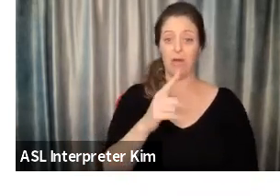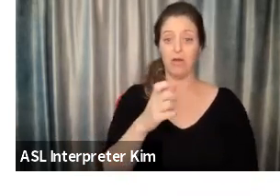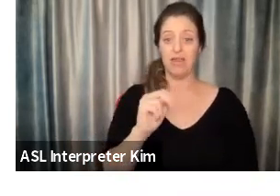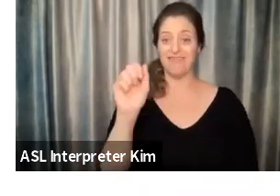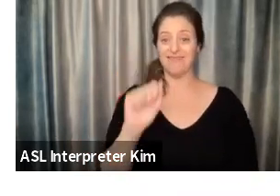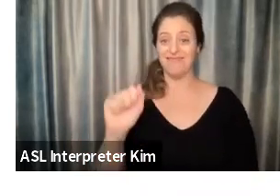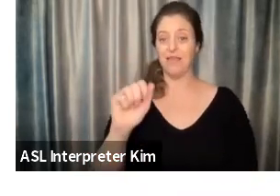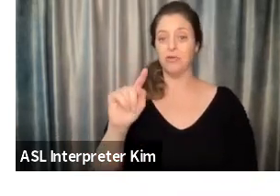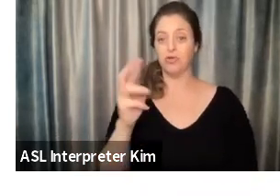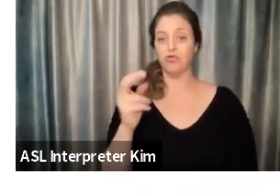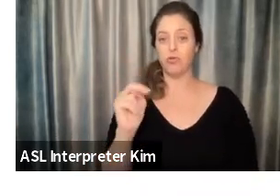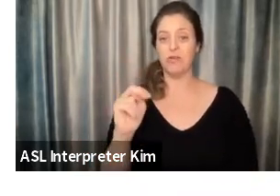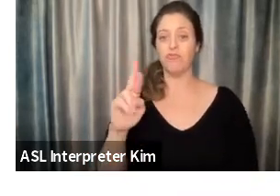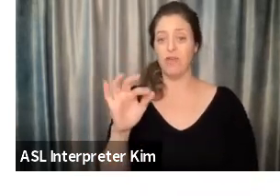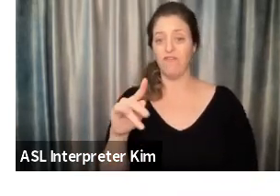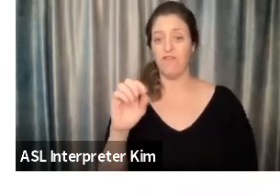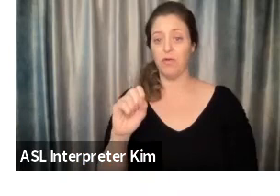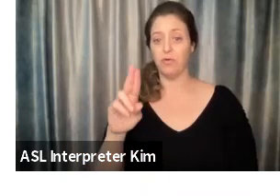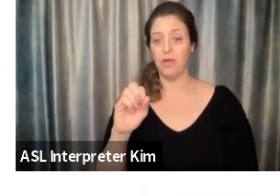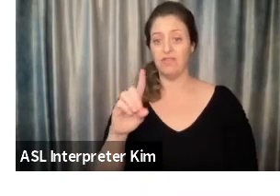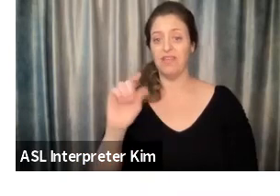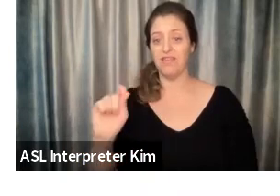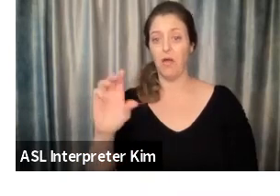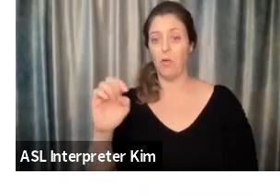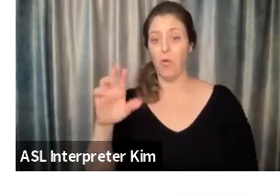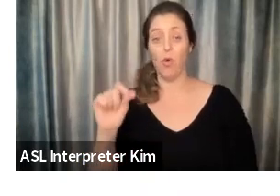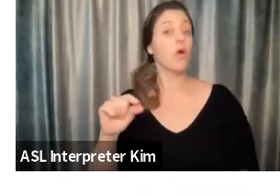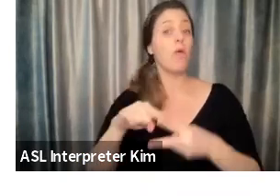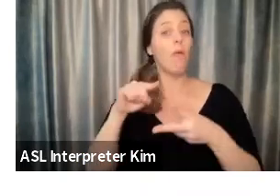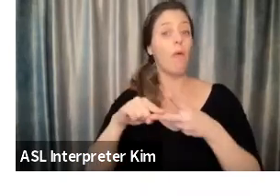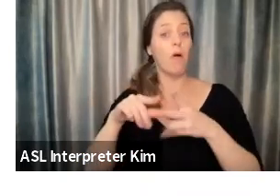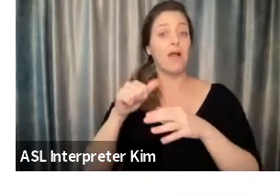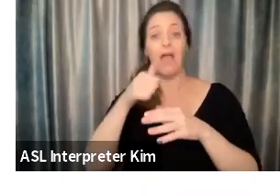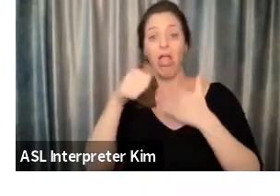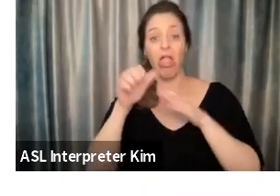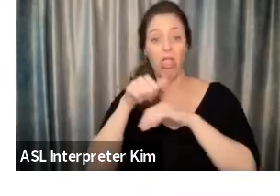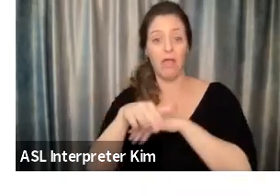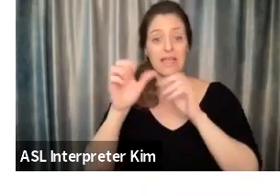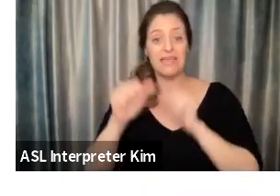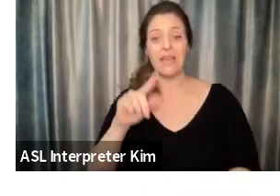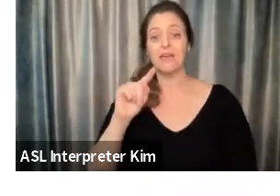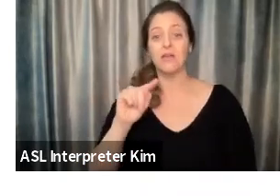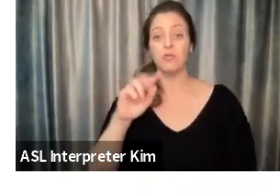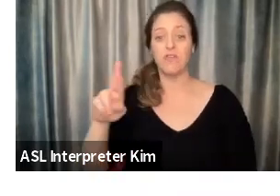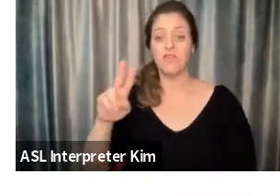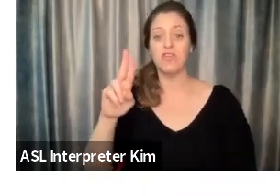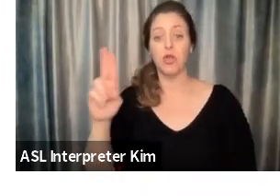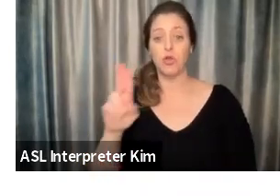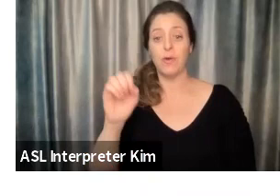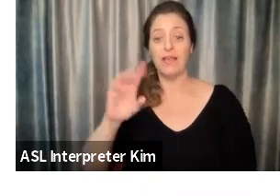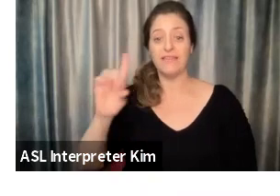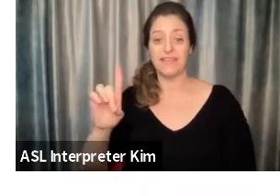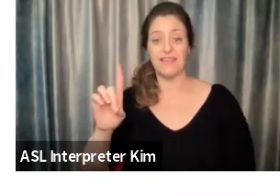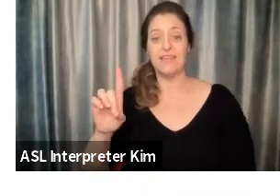maria.berrigan@twinriversusd.org, or can be mailed to the address at 3222 Winona Way in North Highlands.